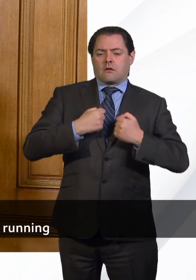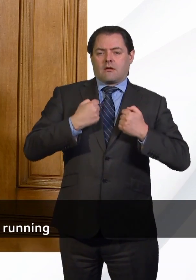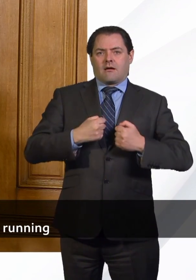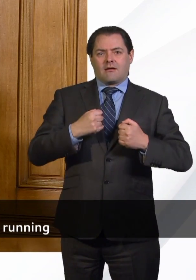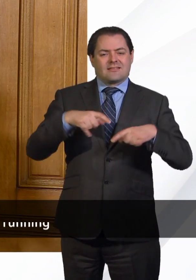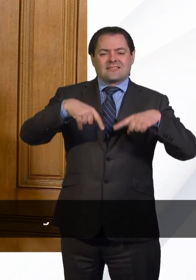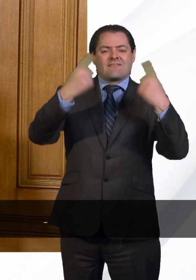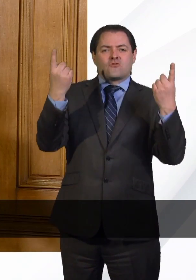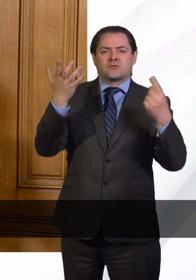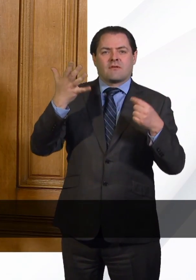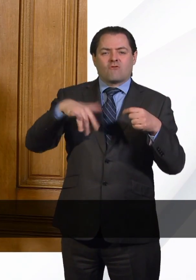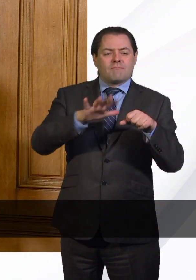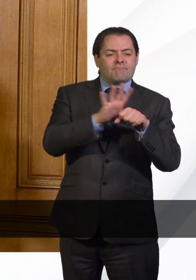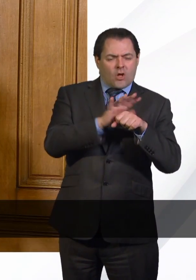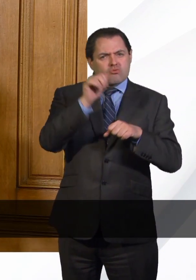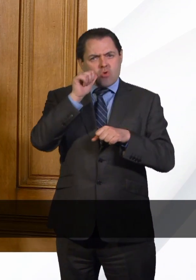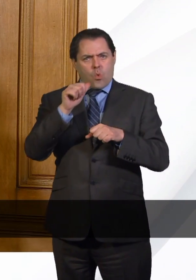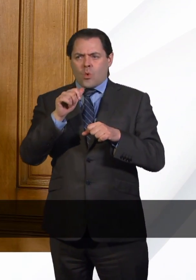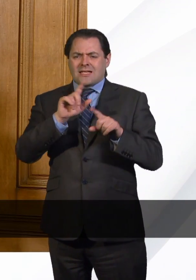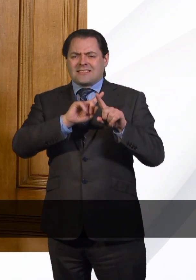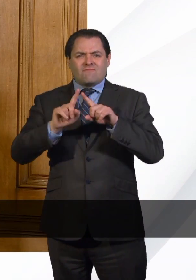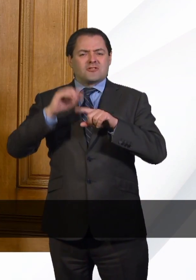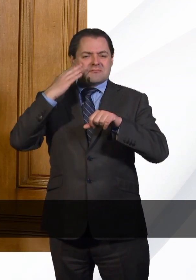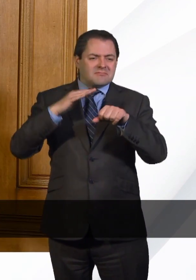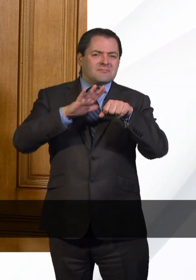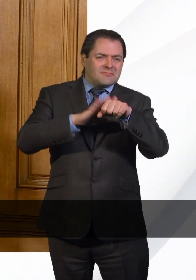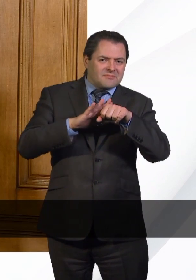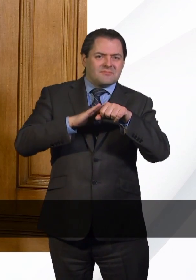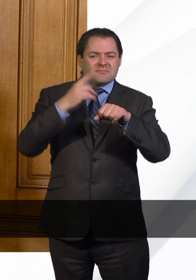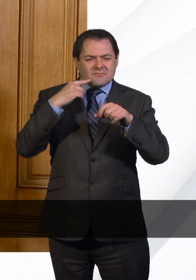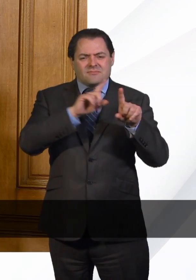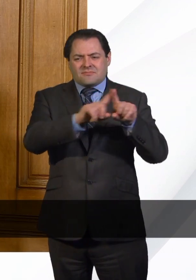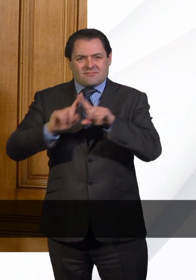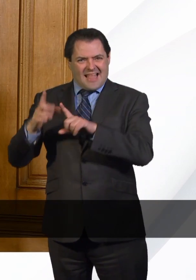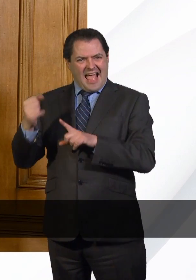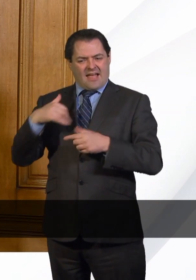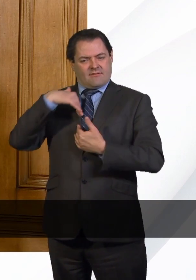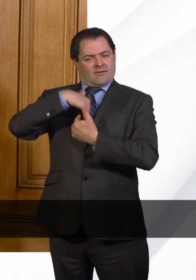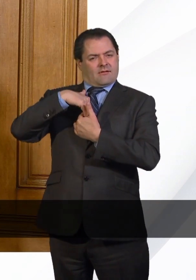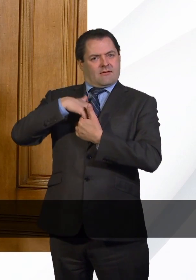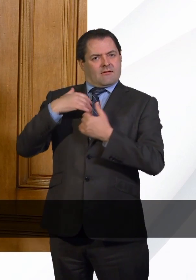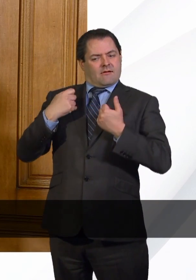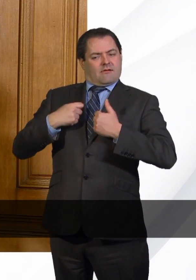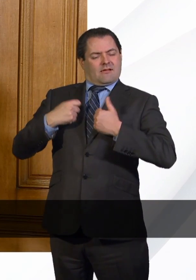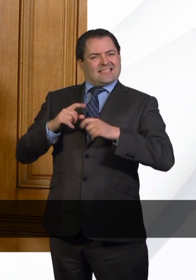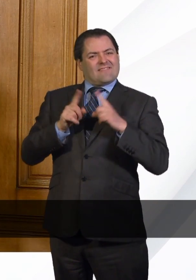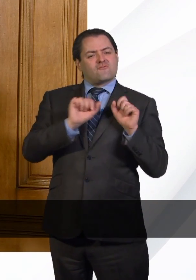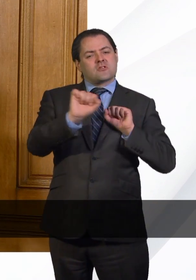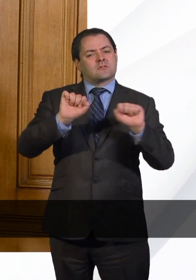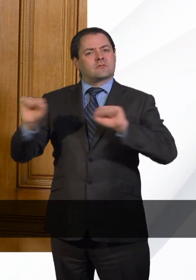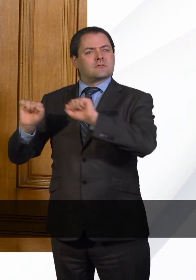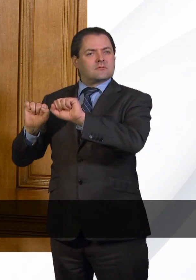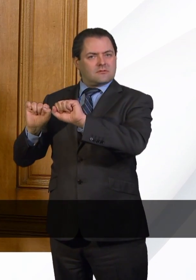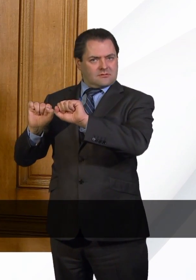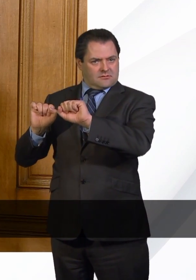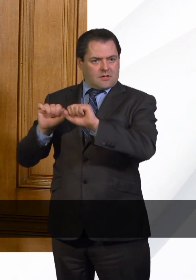we know do vary by ethnic group. And therefore it's a complicated picture. And also deprivation